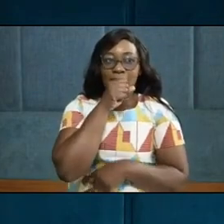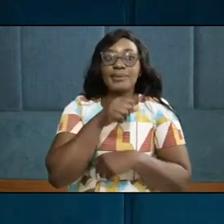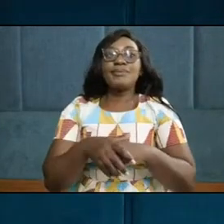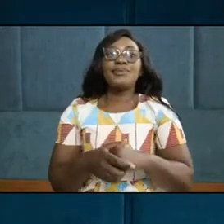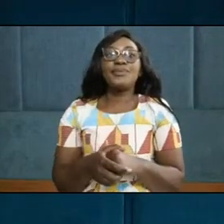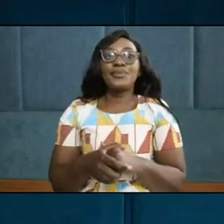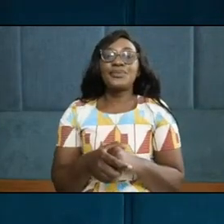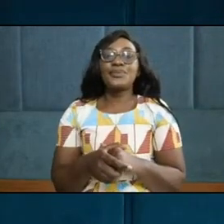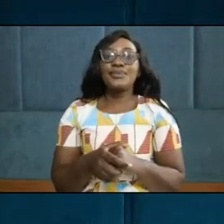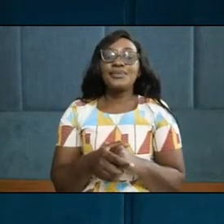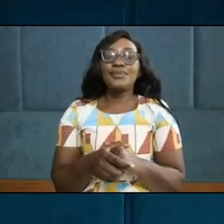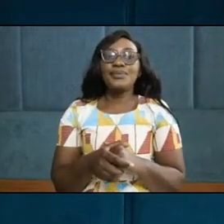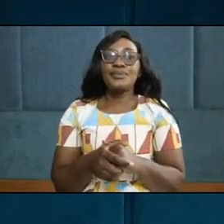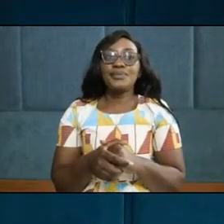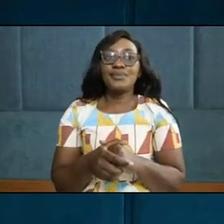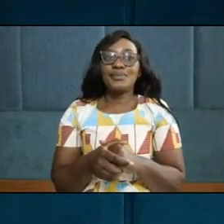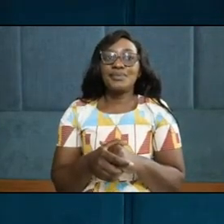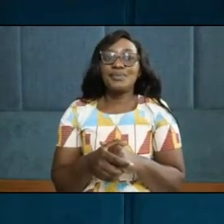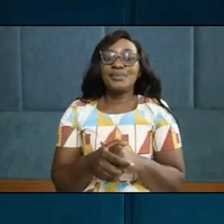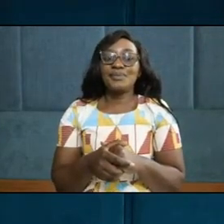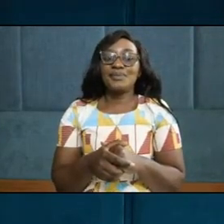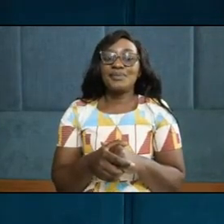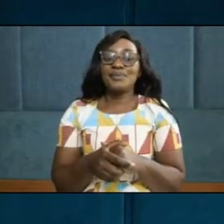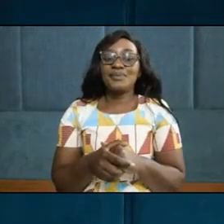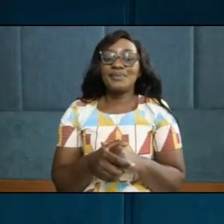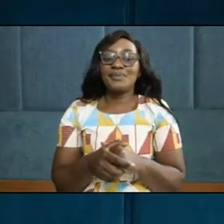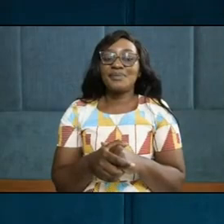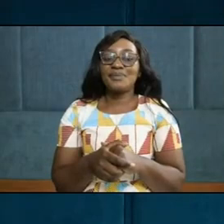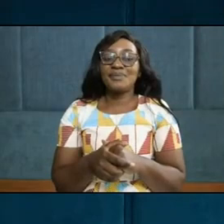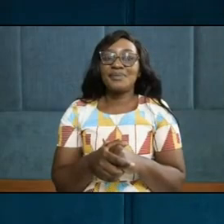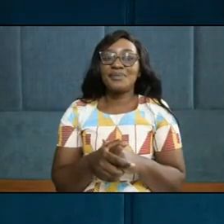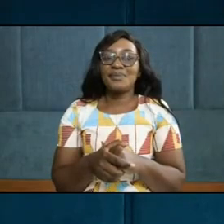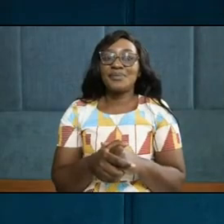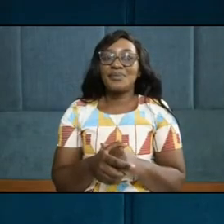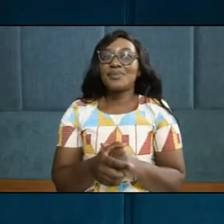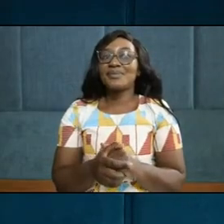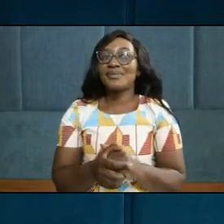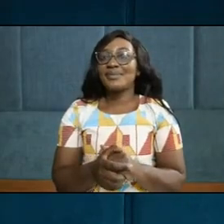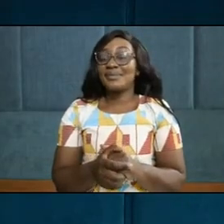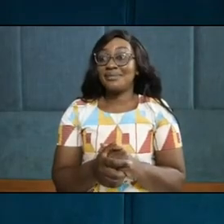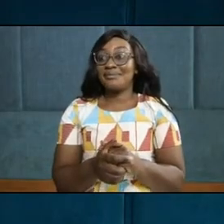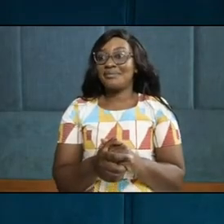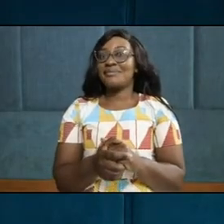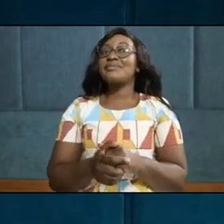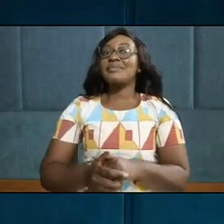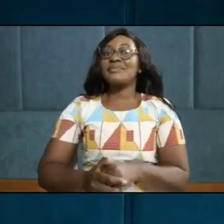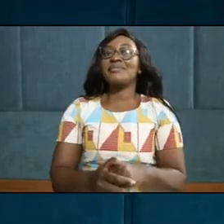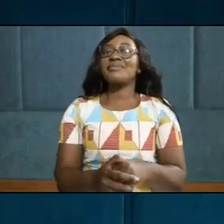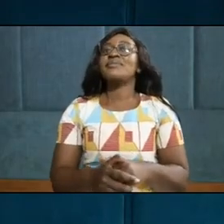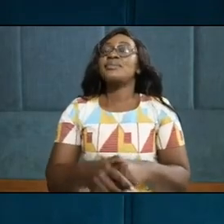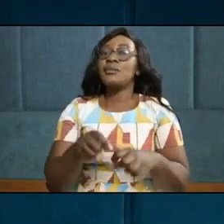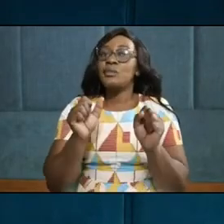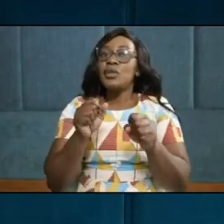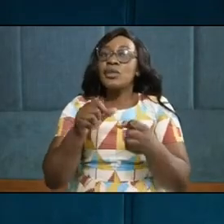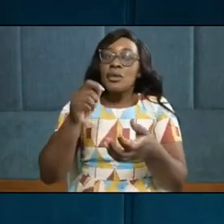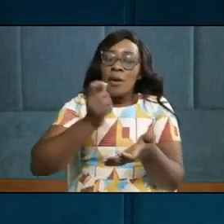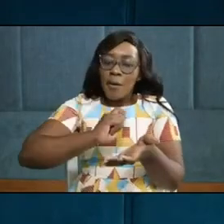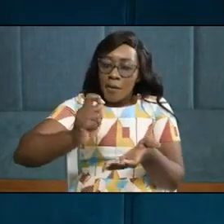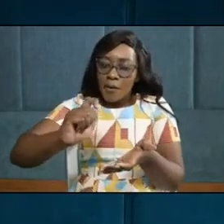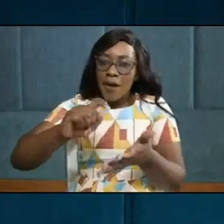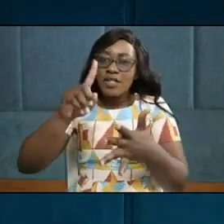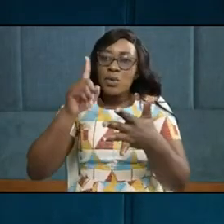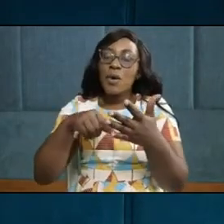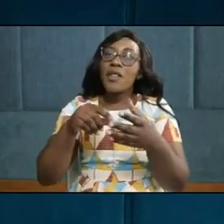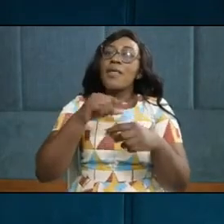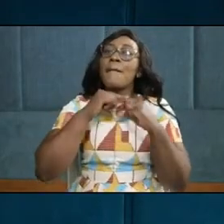do? Yes. We can draw what the pastor is teaching. Yes, Mariam. We can write what the pastor is